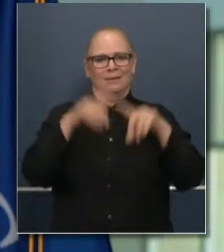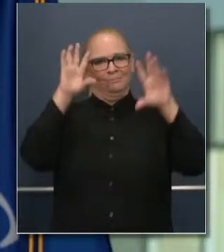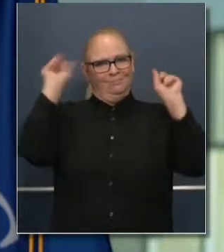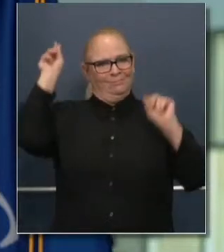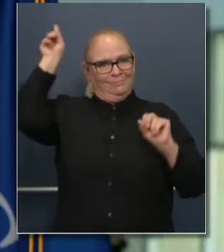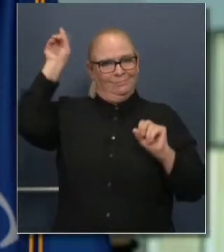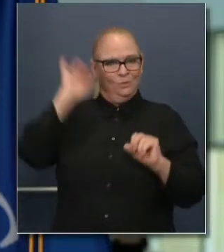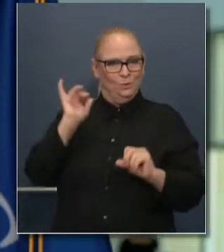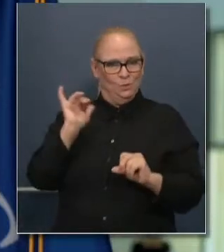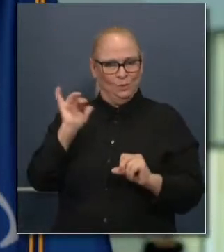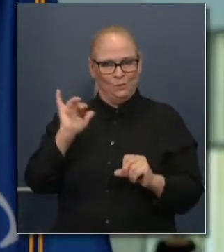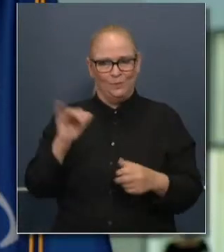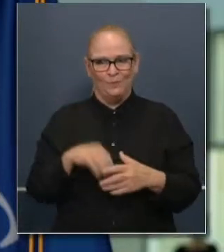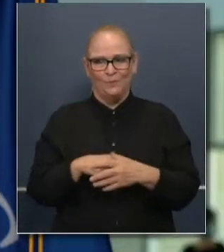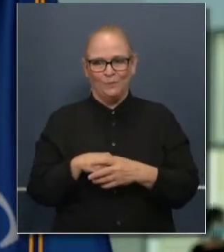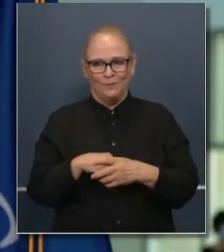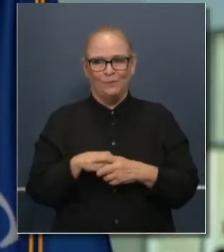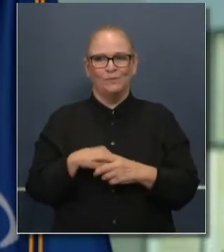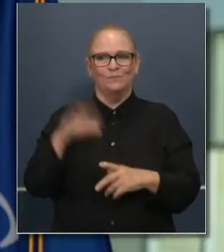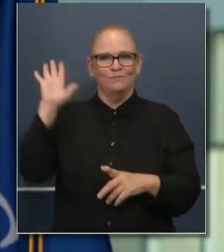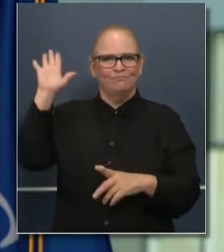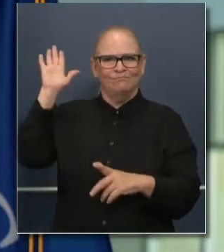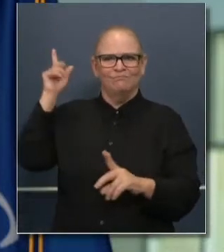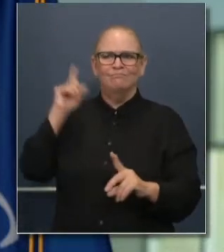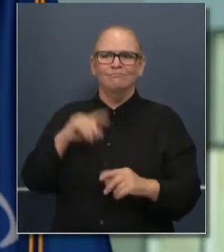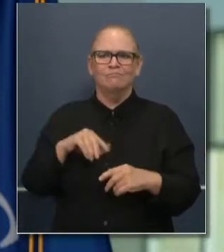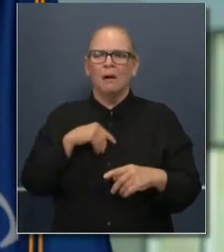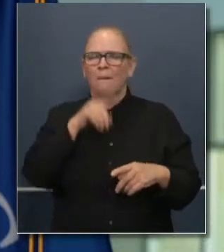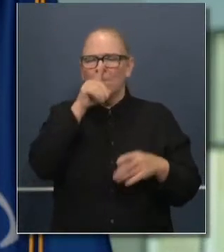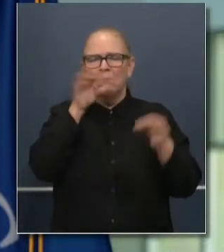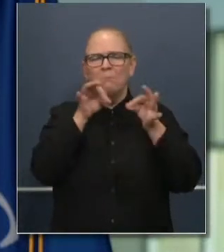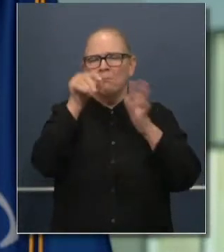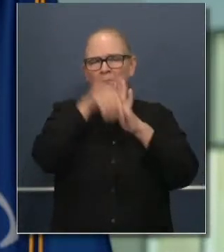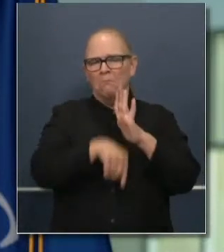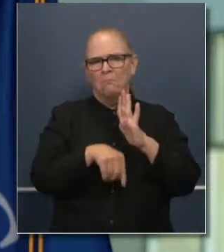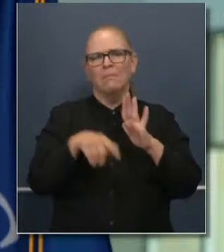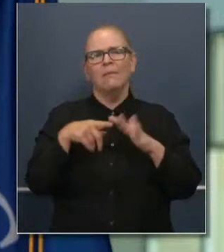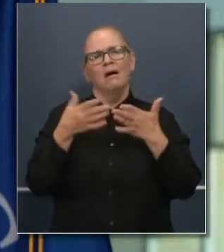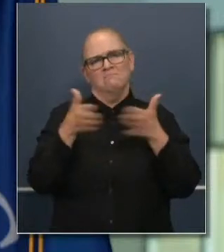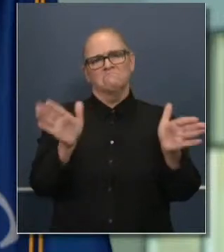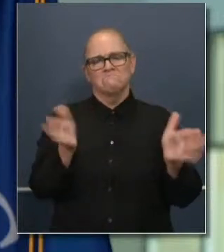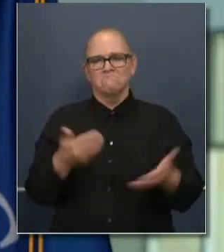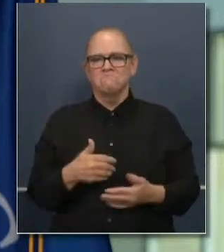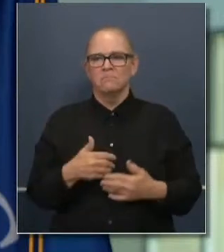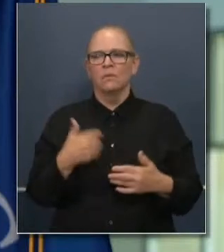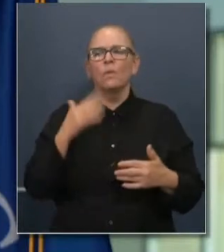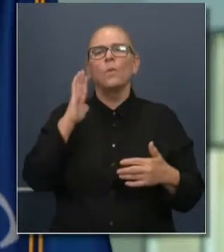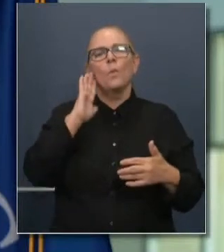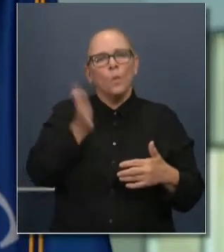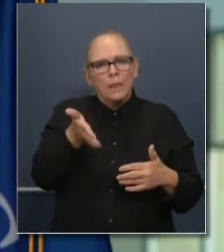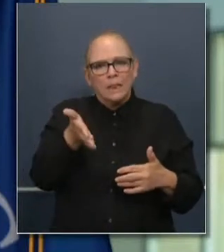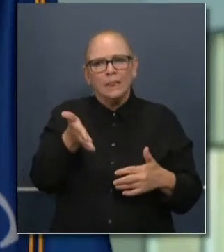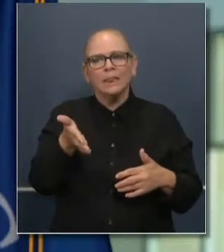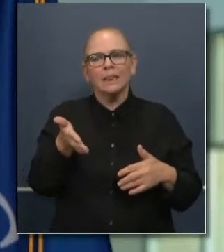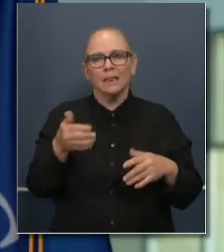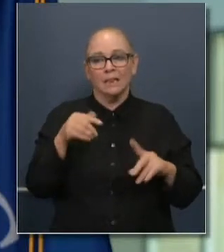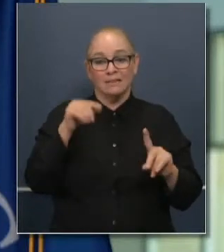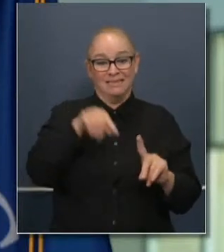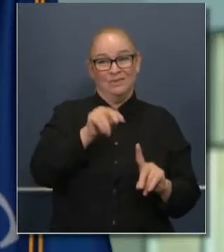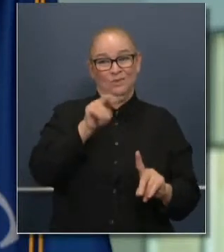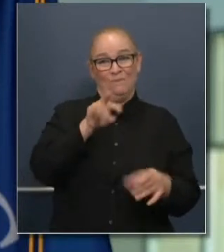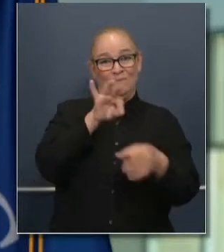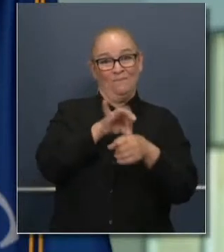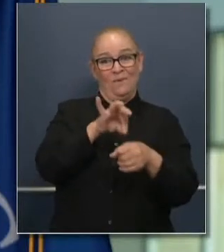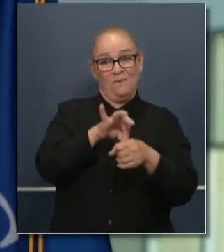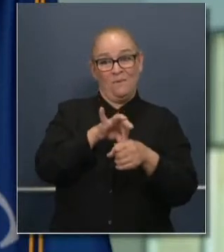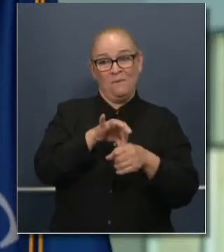into those details. But as it relates to revenue, we'll have ample opportunity this November to consider a number of things